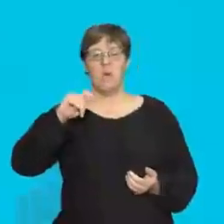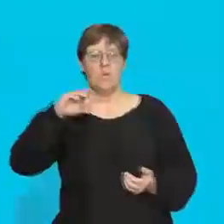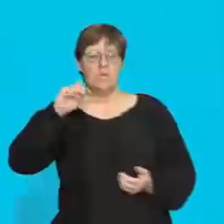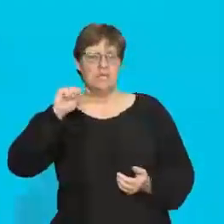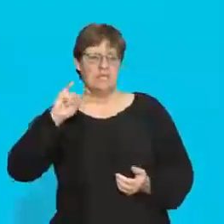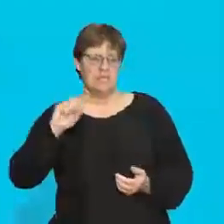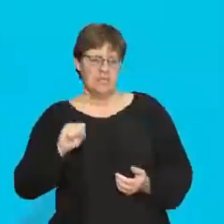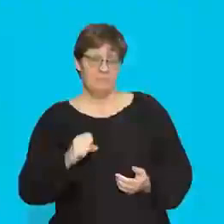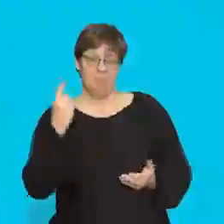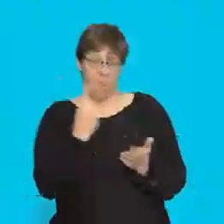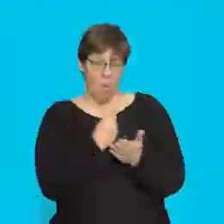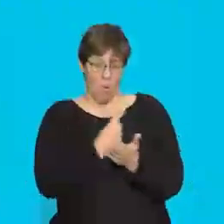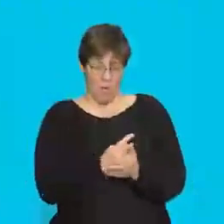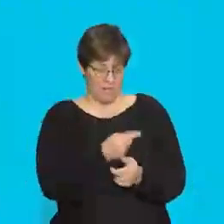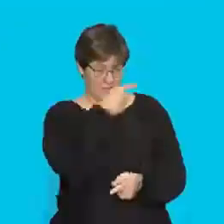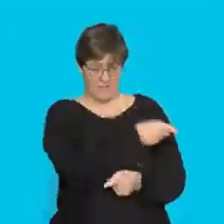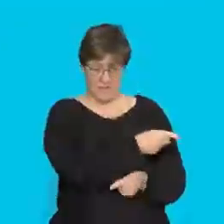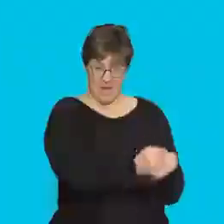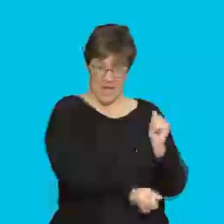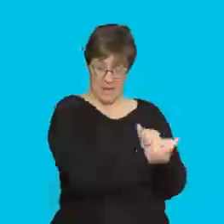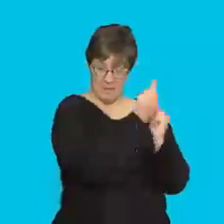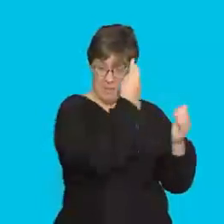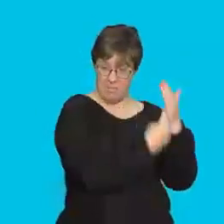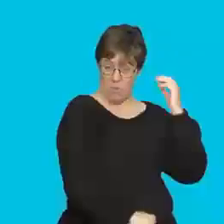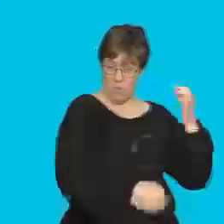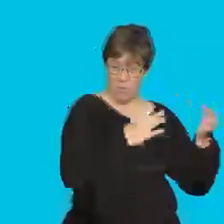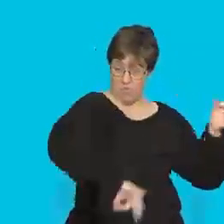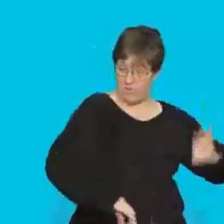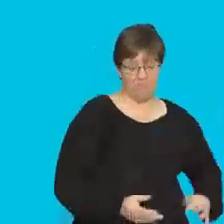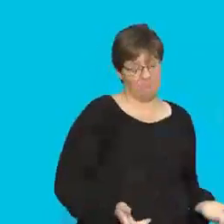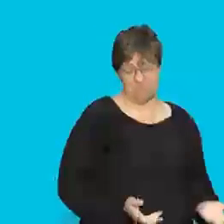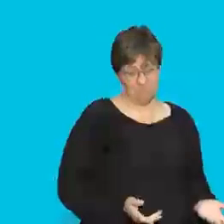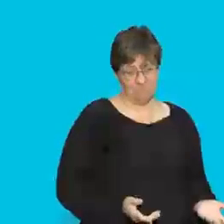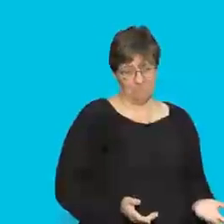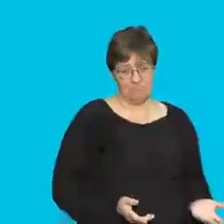isn't always as happy as mutualism.